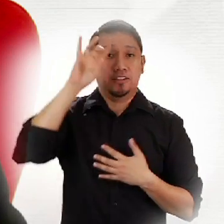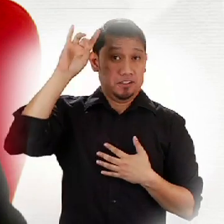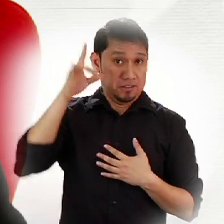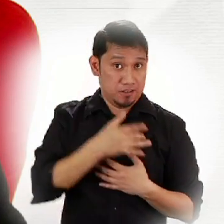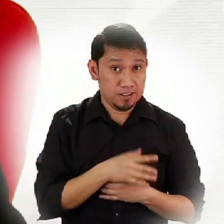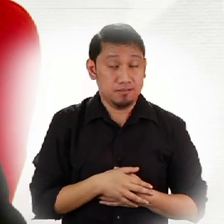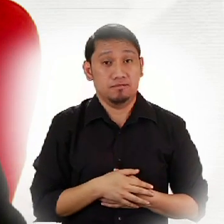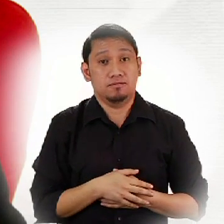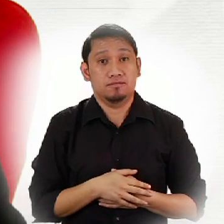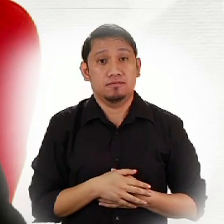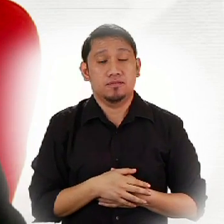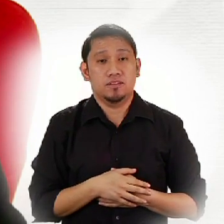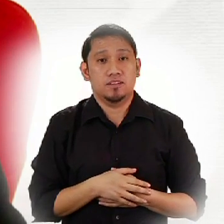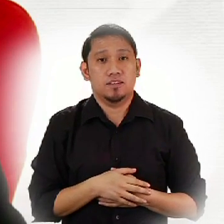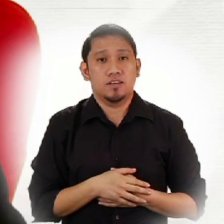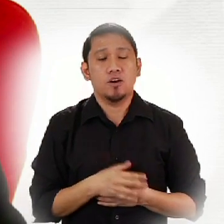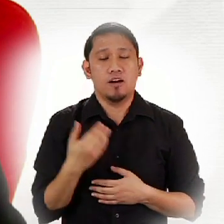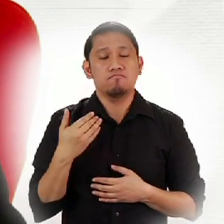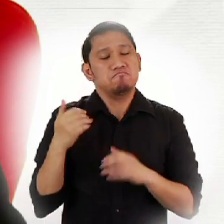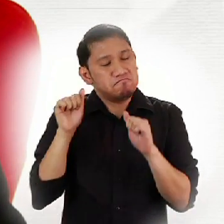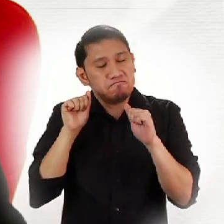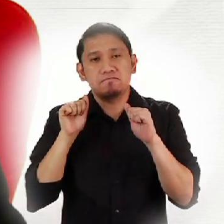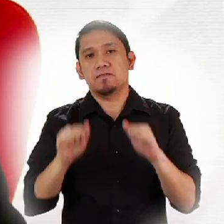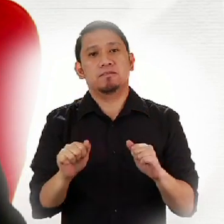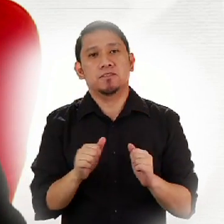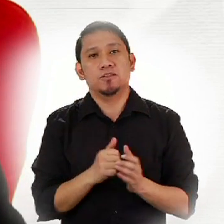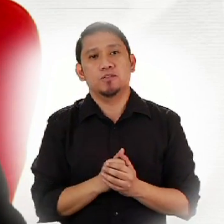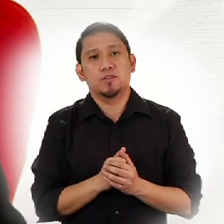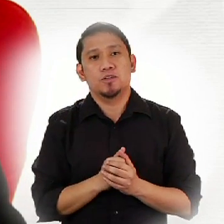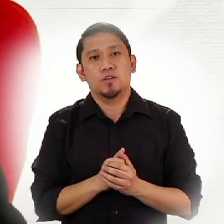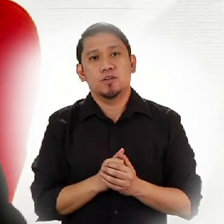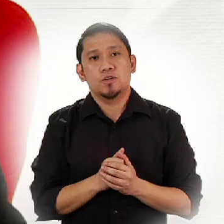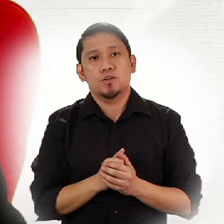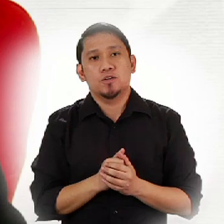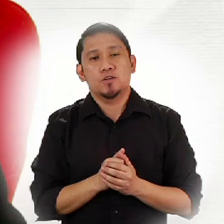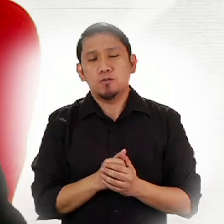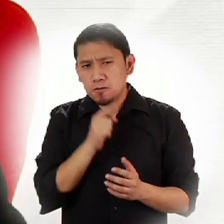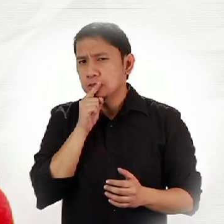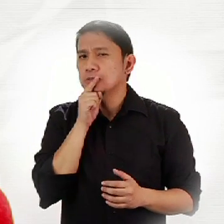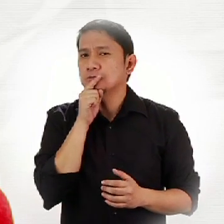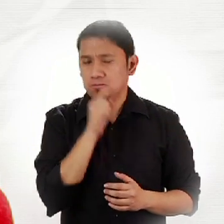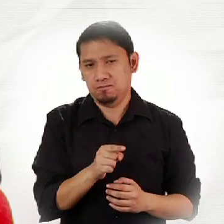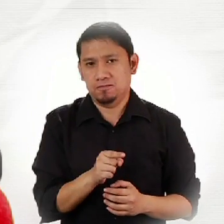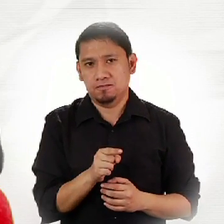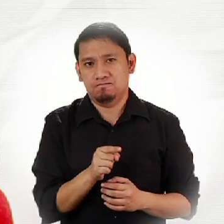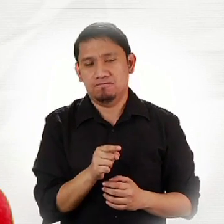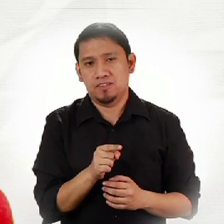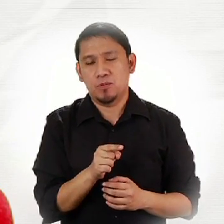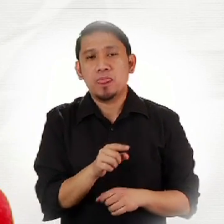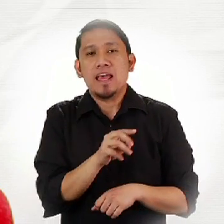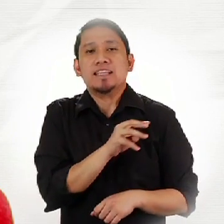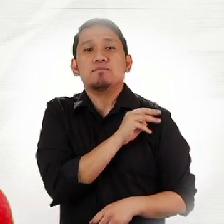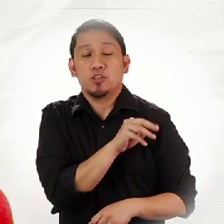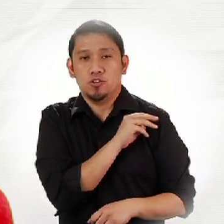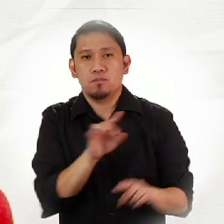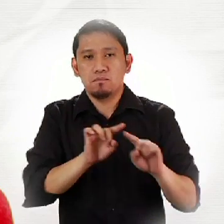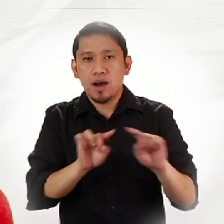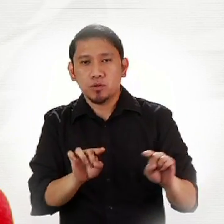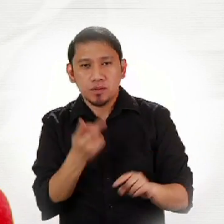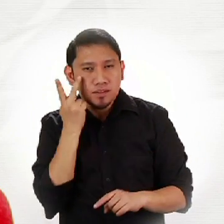course, will be able to assume this mission. But if we look